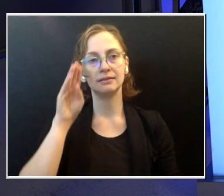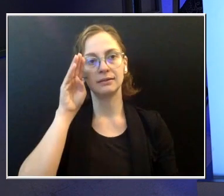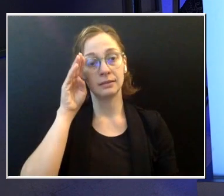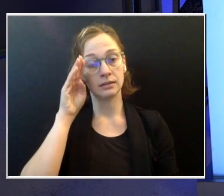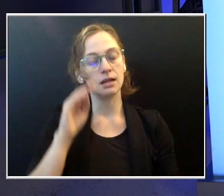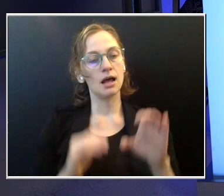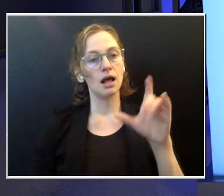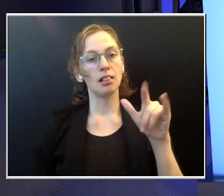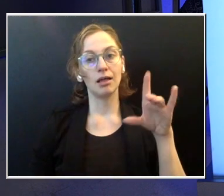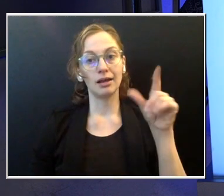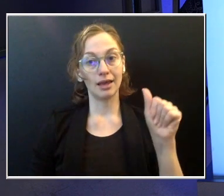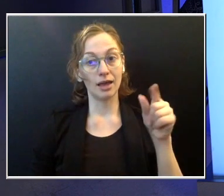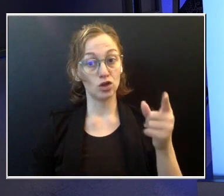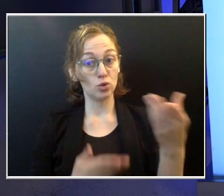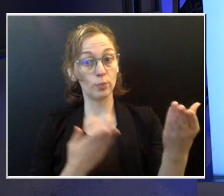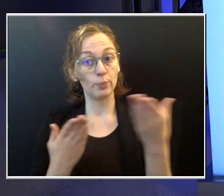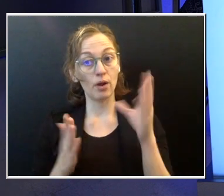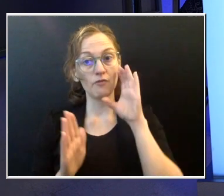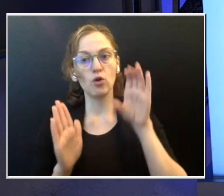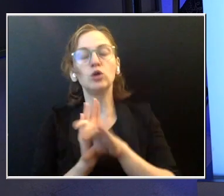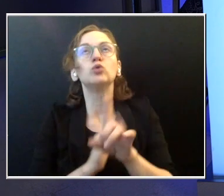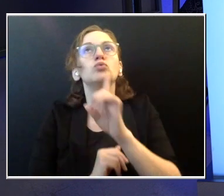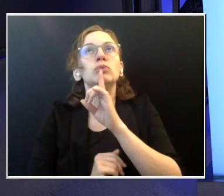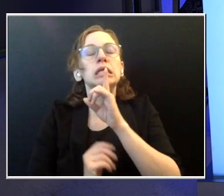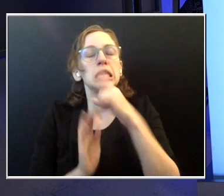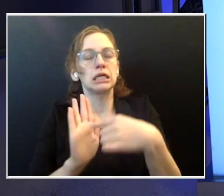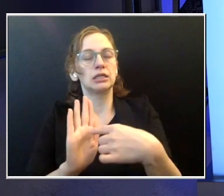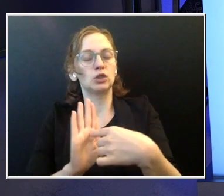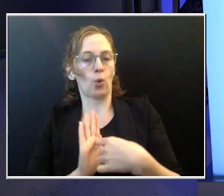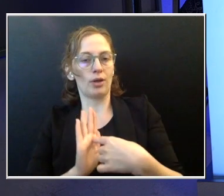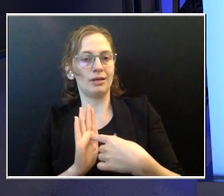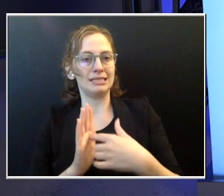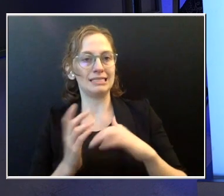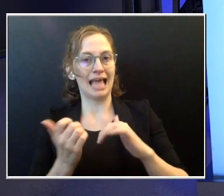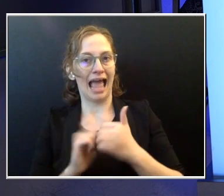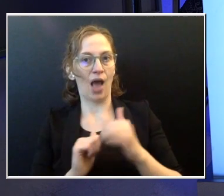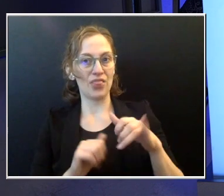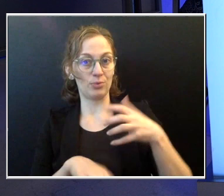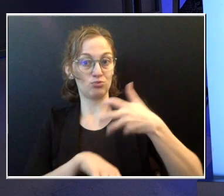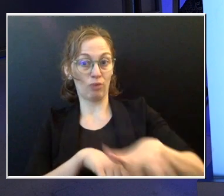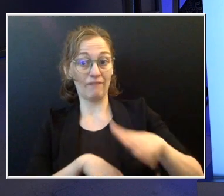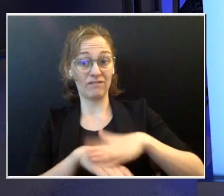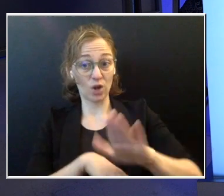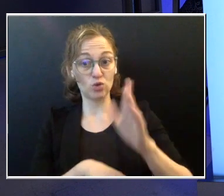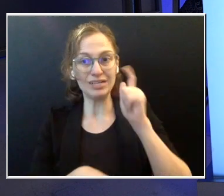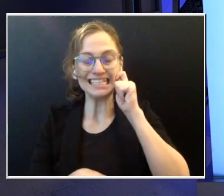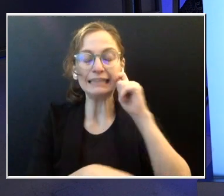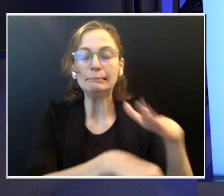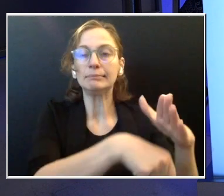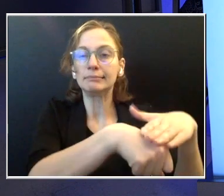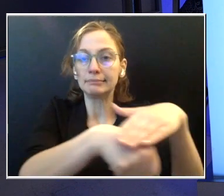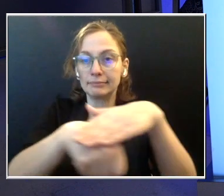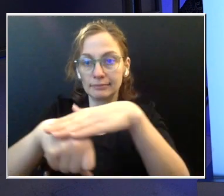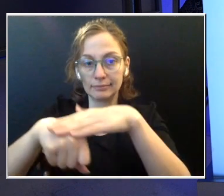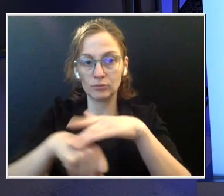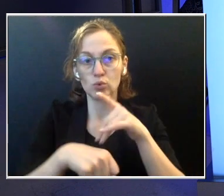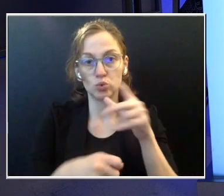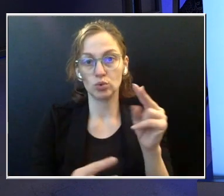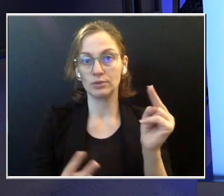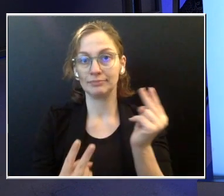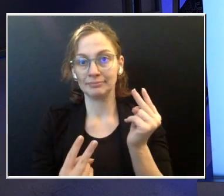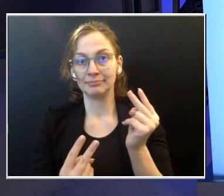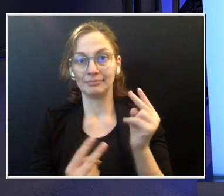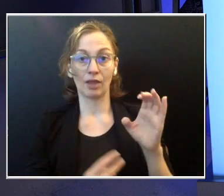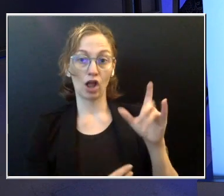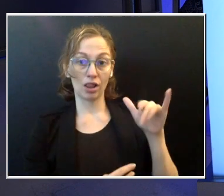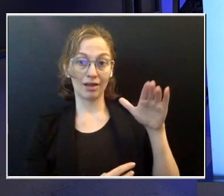to really show us how tough this was on your skin. And before we do show them, we just want to give a warning to viewers. Claudia and I spoke about this and said they were a